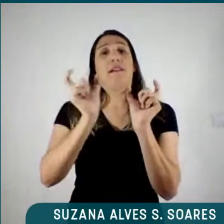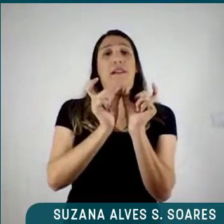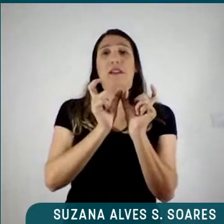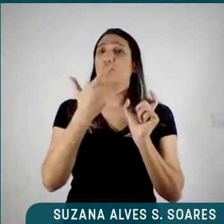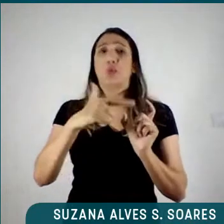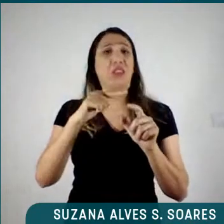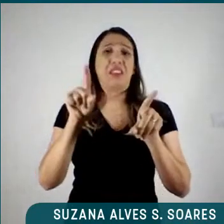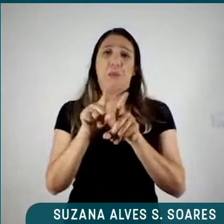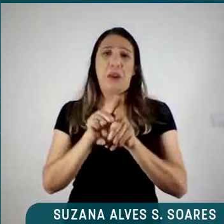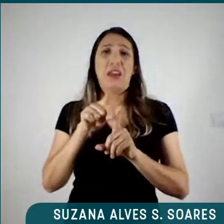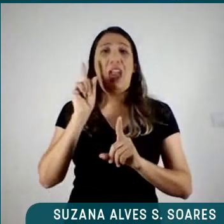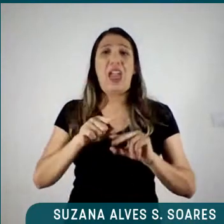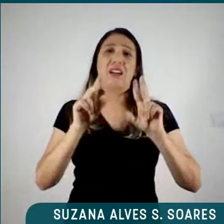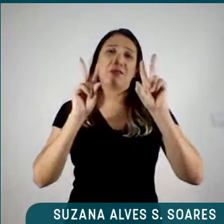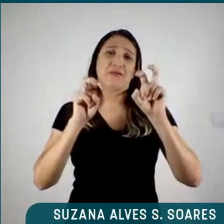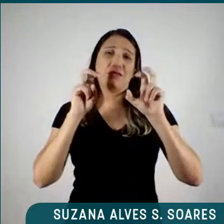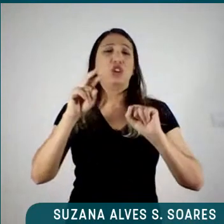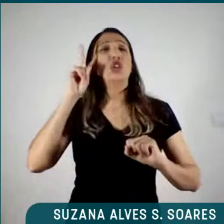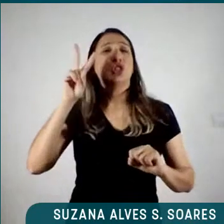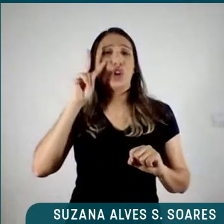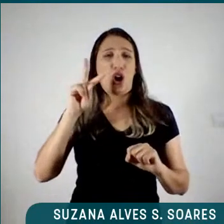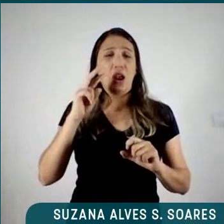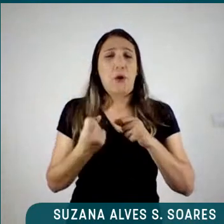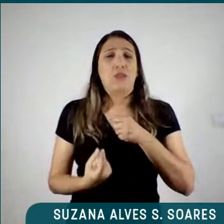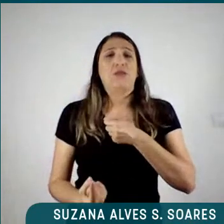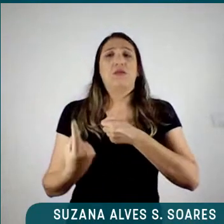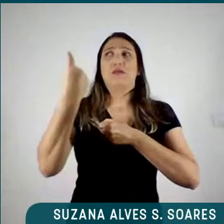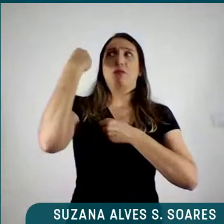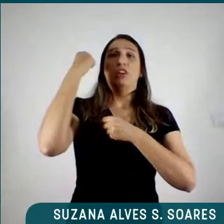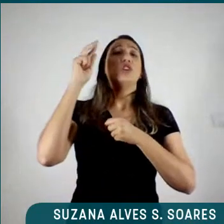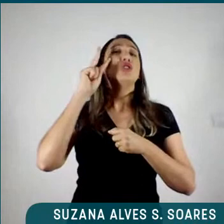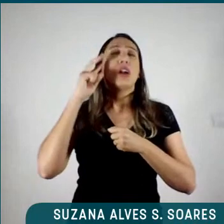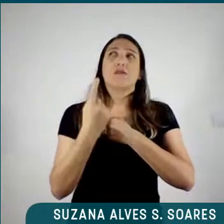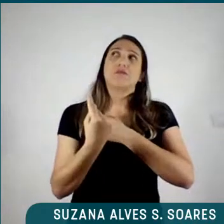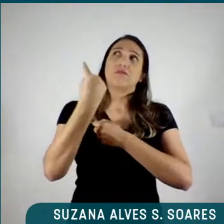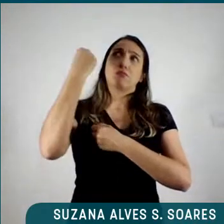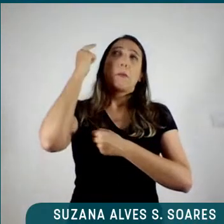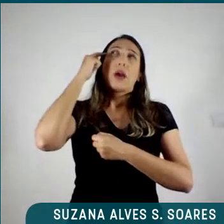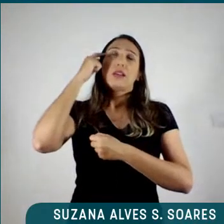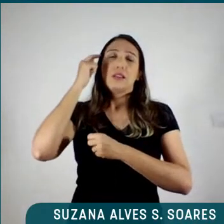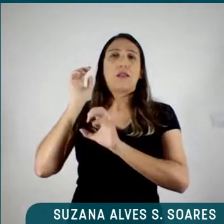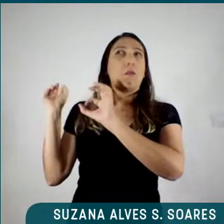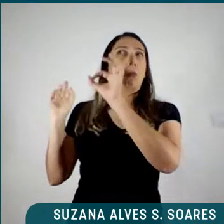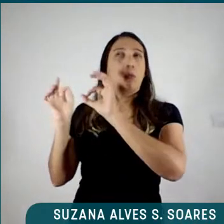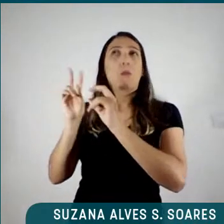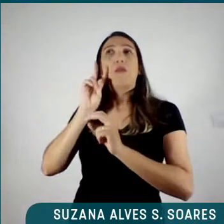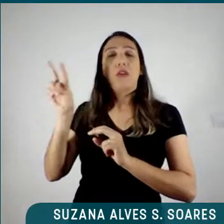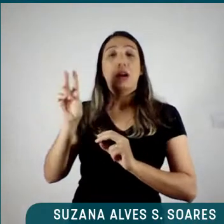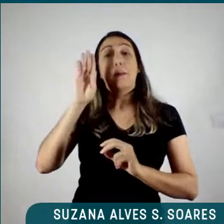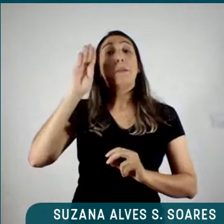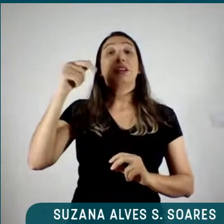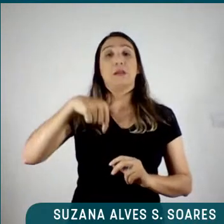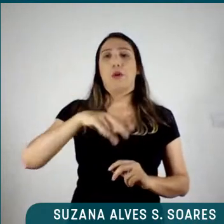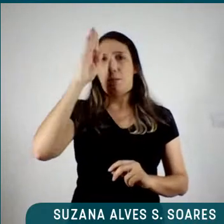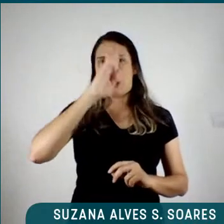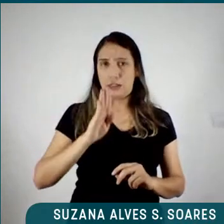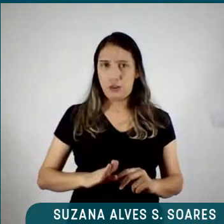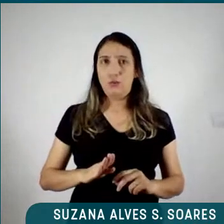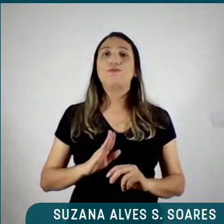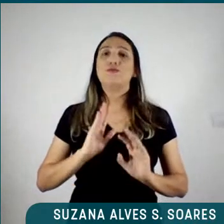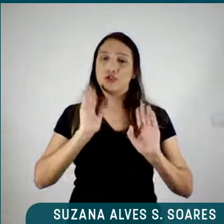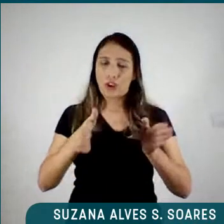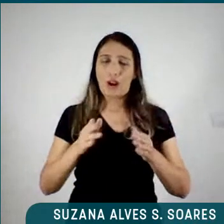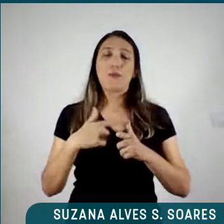imagine that the black people do not have name or surname. And if you look at the history of humanity and